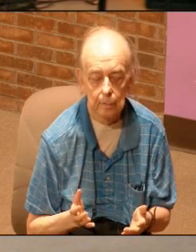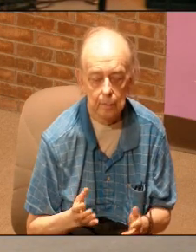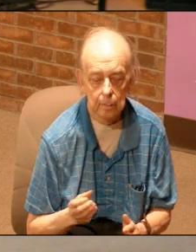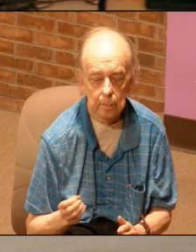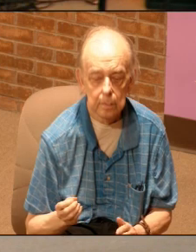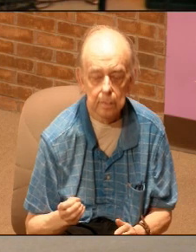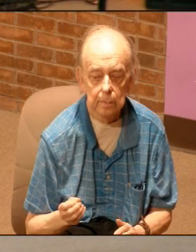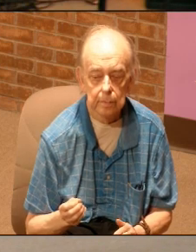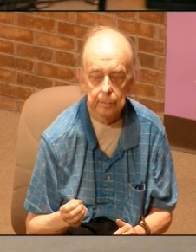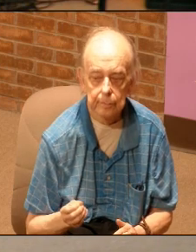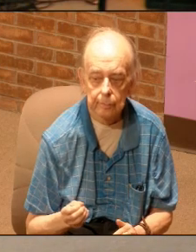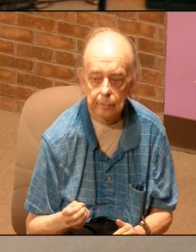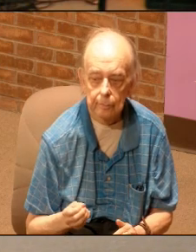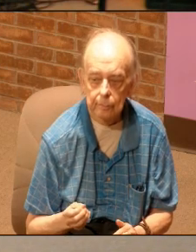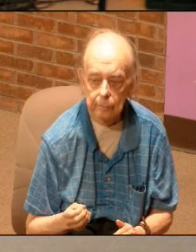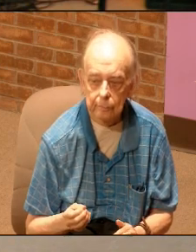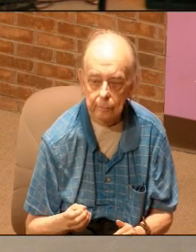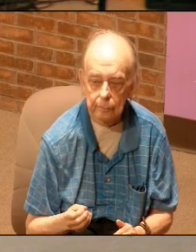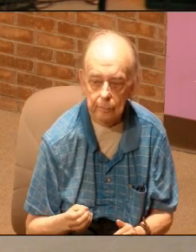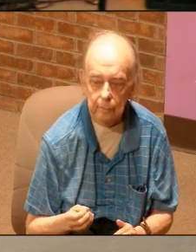So,